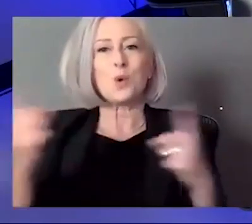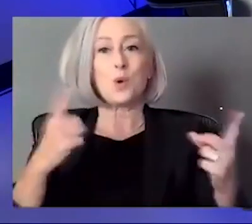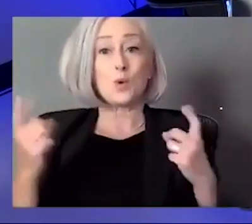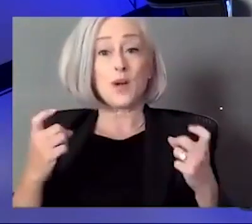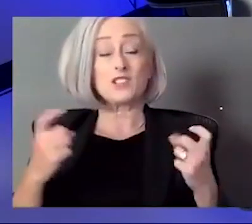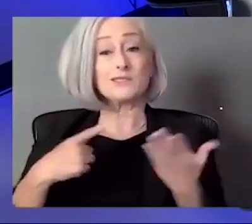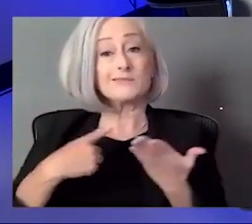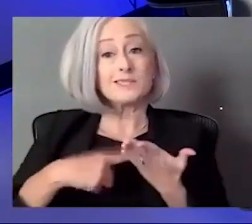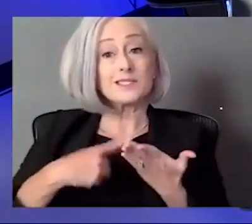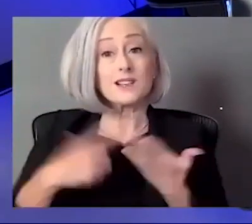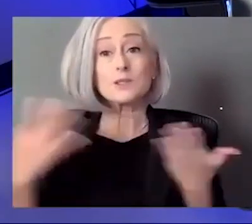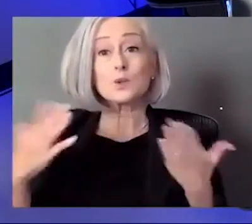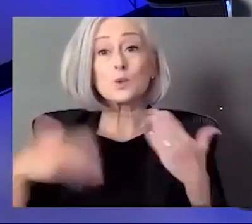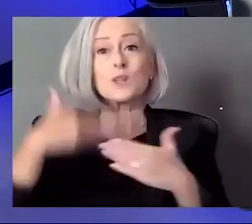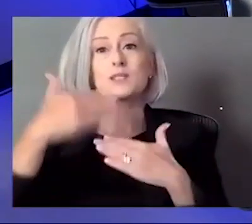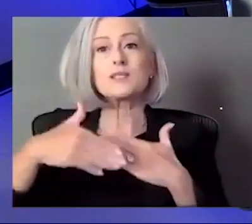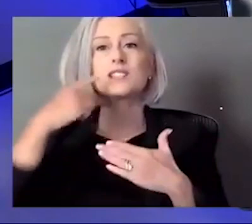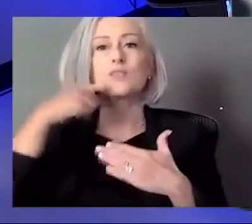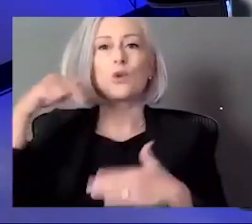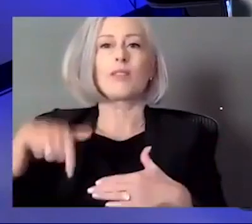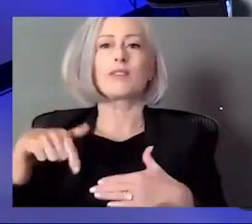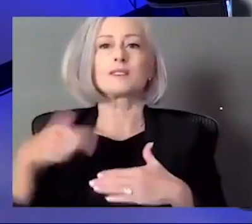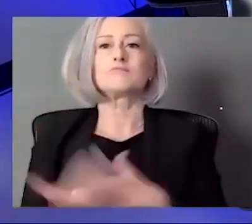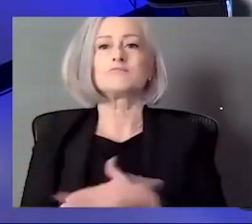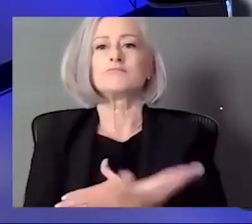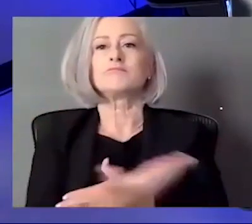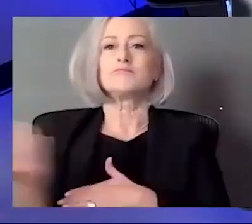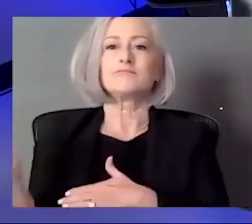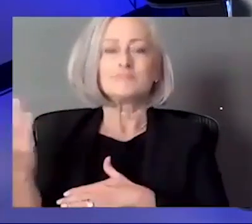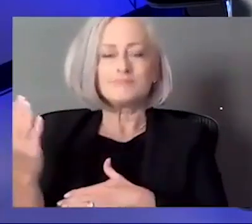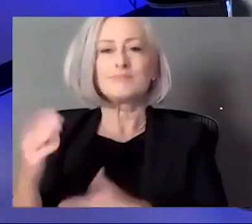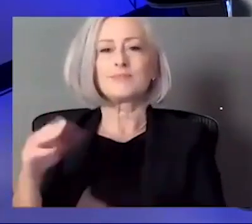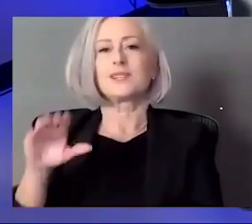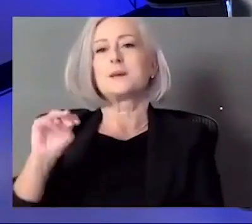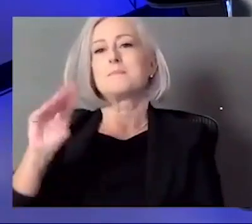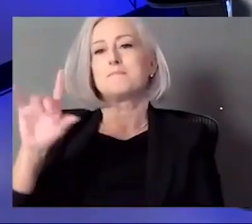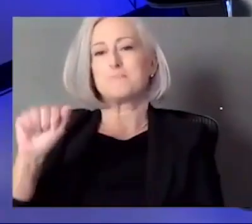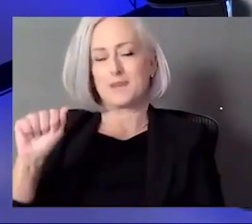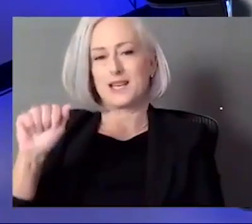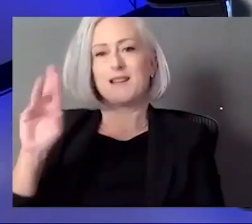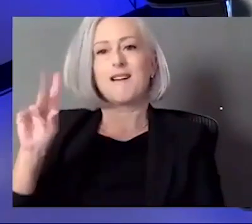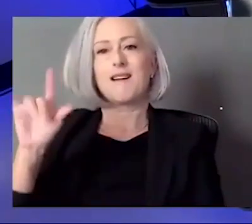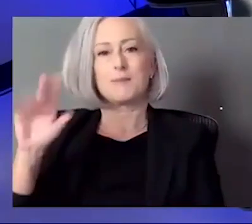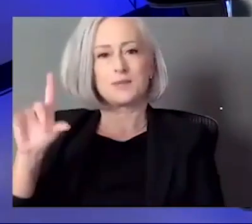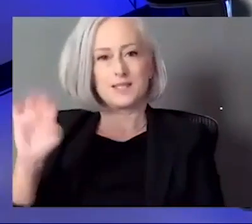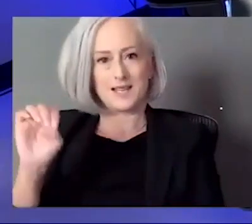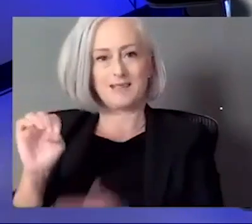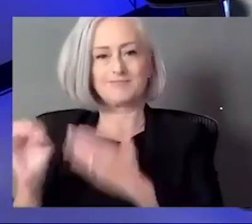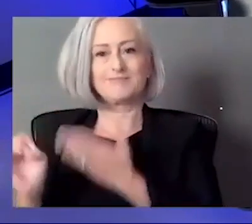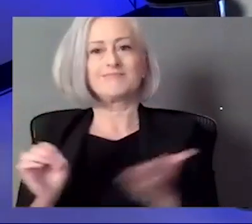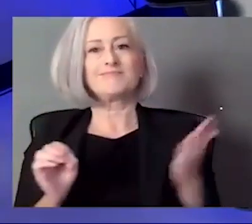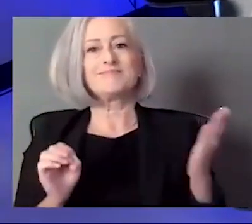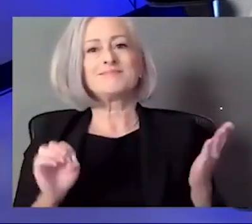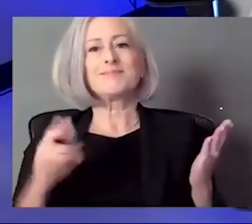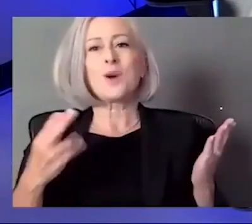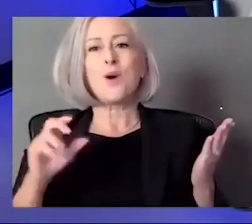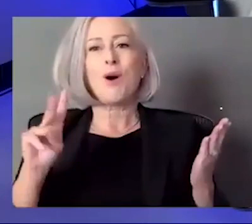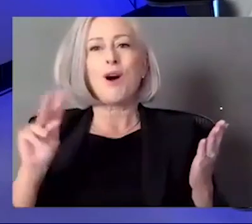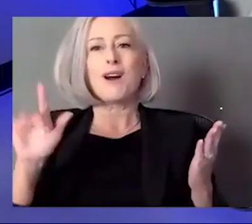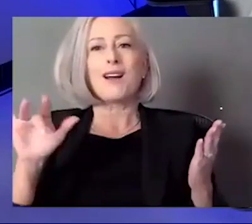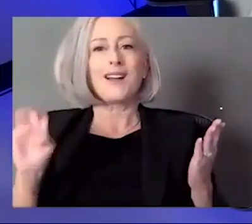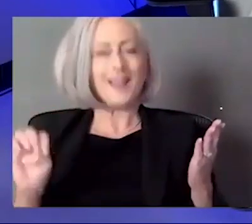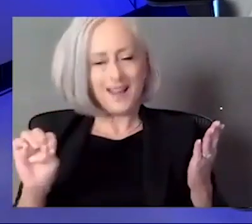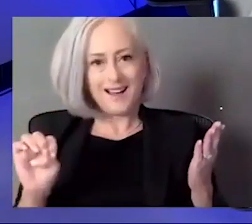for this morning media update. But first, Dana Hawkinson, Medical Director of Infection Prevention and Control, Doc Hawk, Hawkeye, a lot of other names we call him around